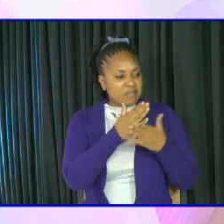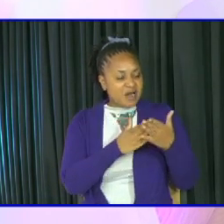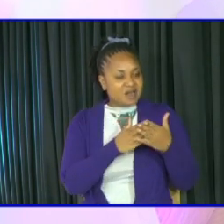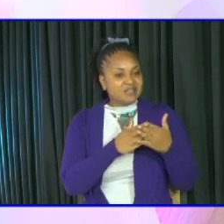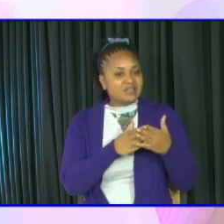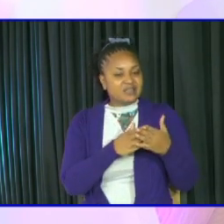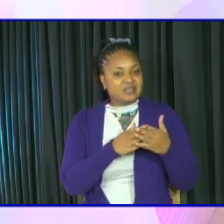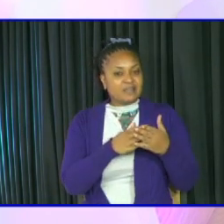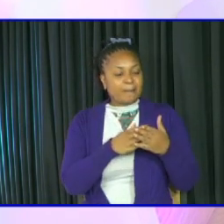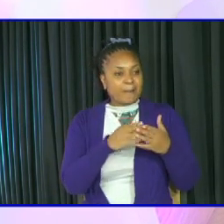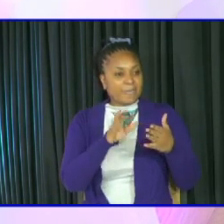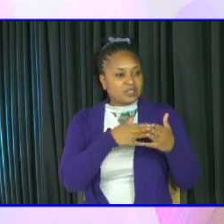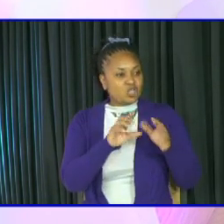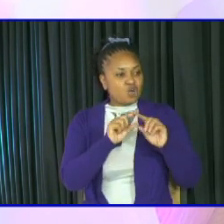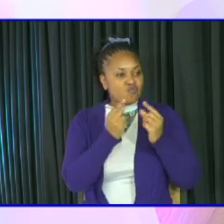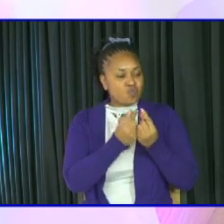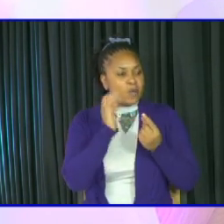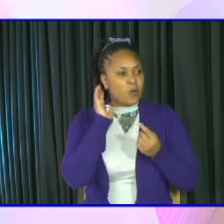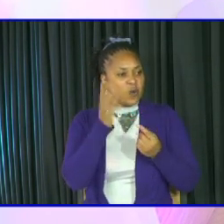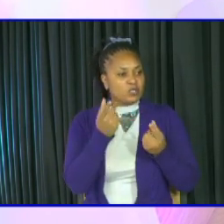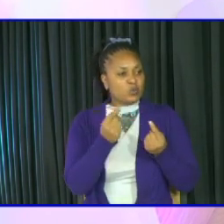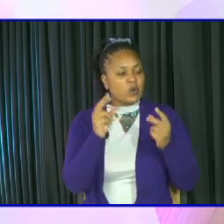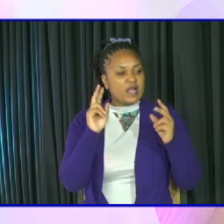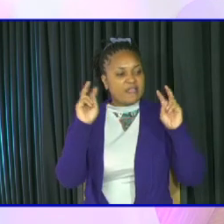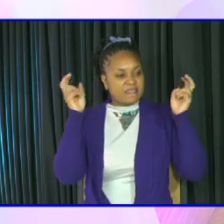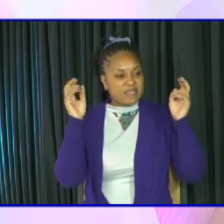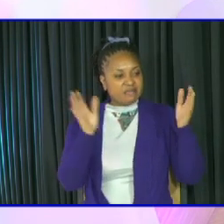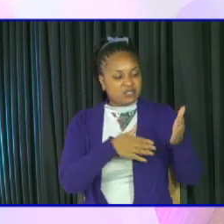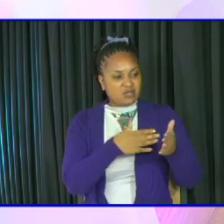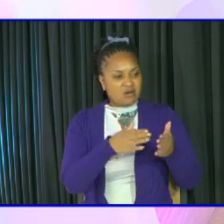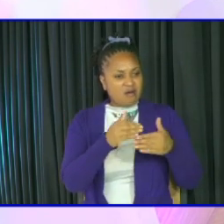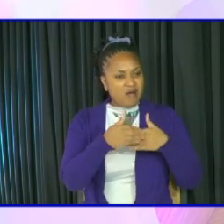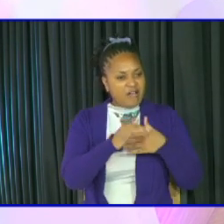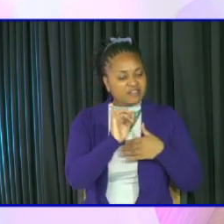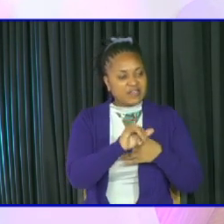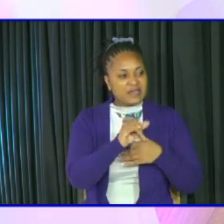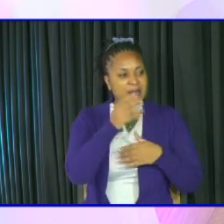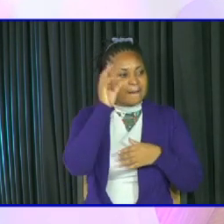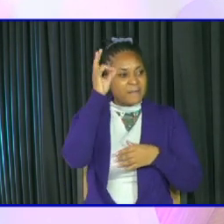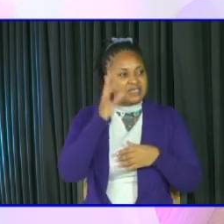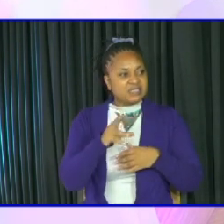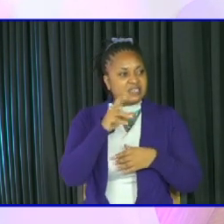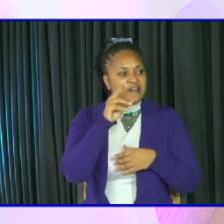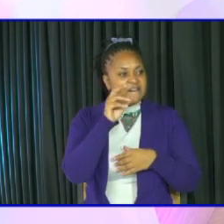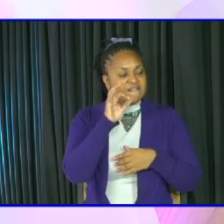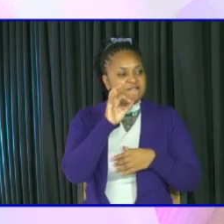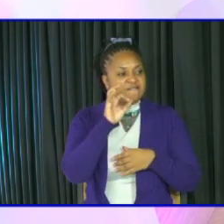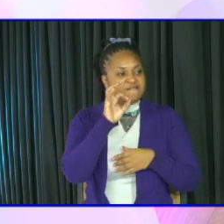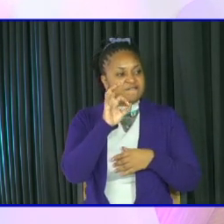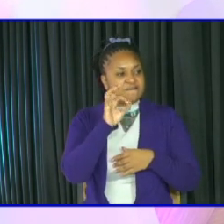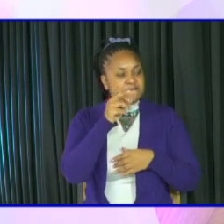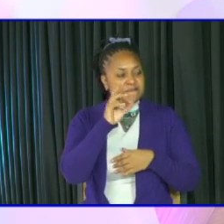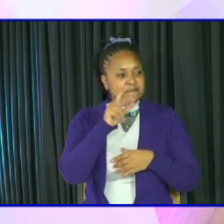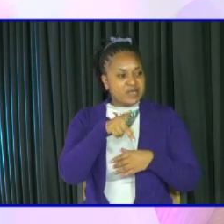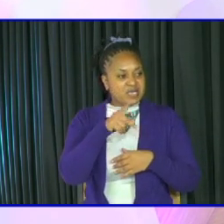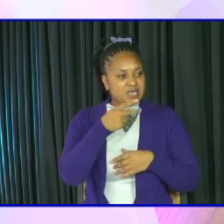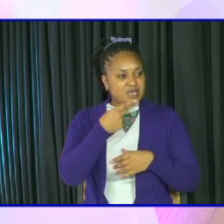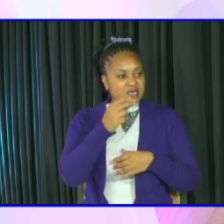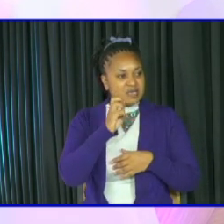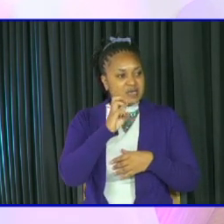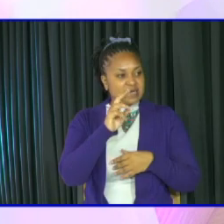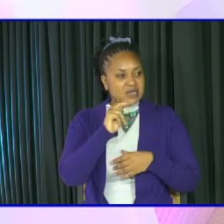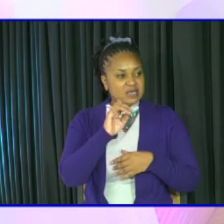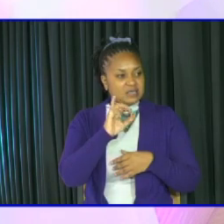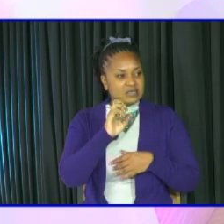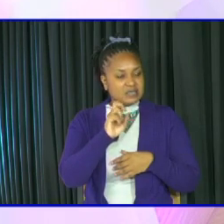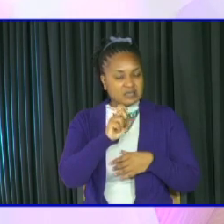do for you our theme song. And just after that, Pastor Ramon Phoenix from the Central Jamaica Conference will lead us into prayer, followed by Pastor